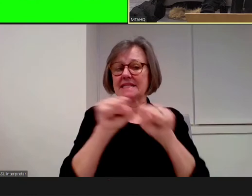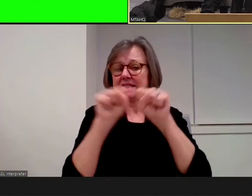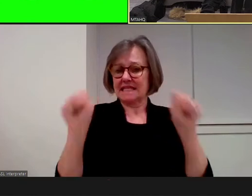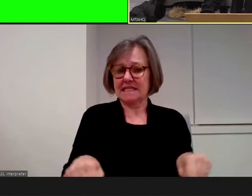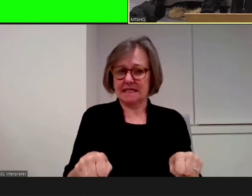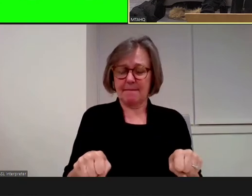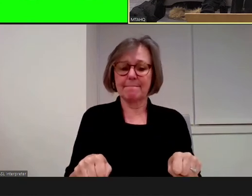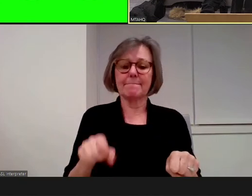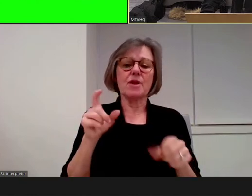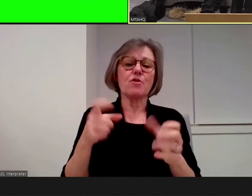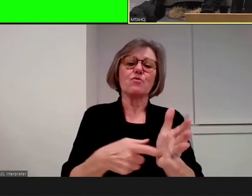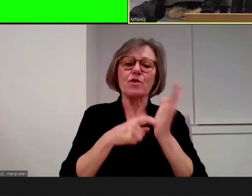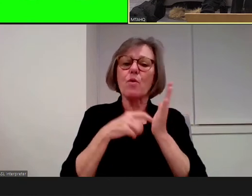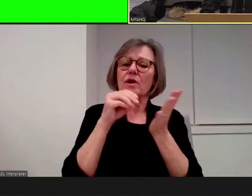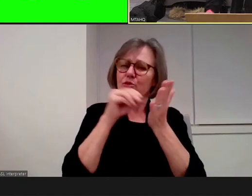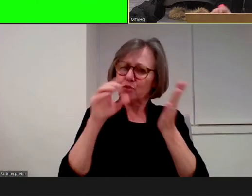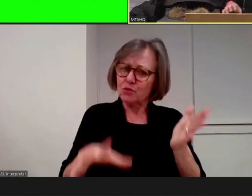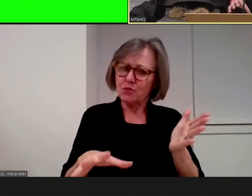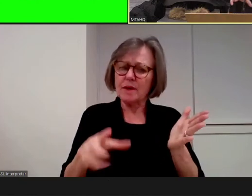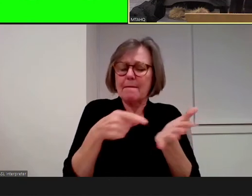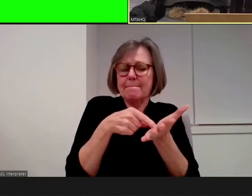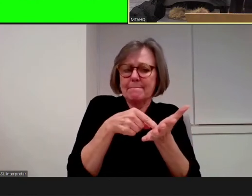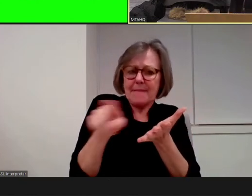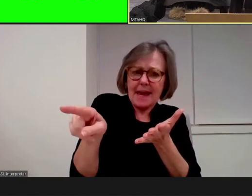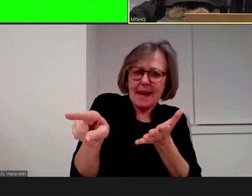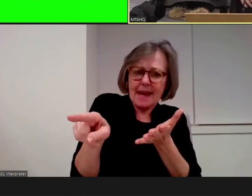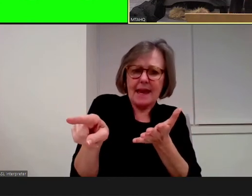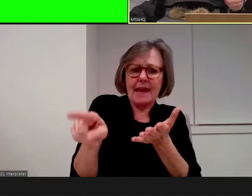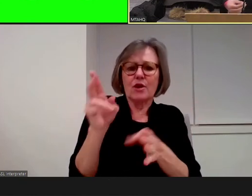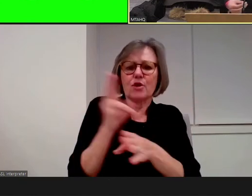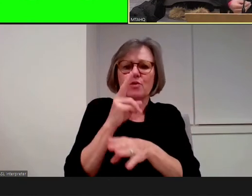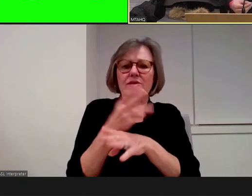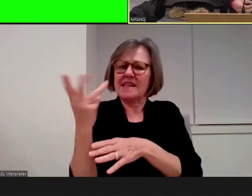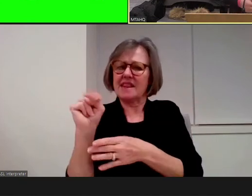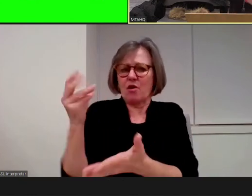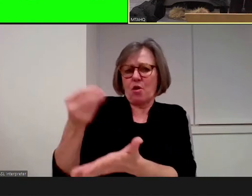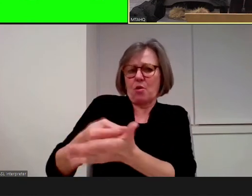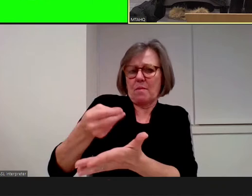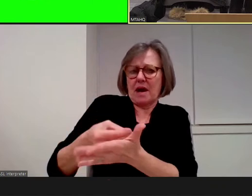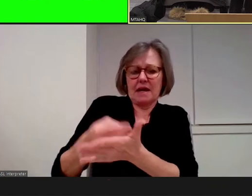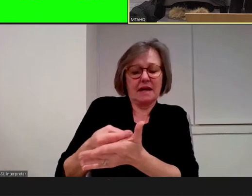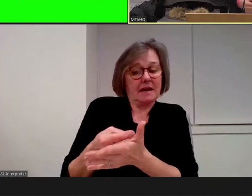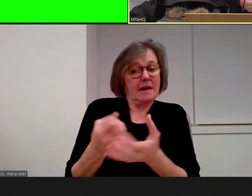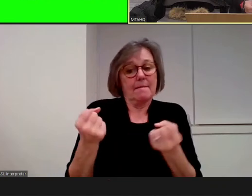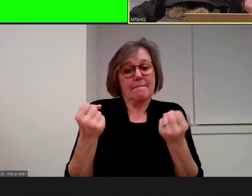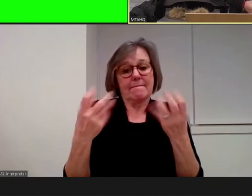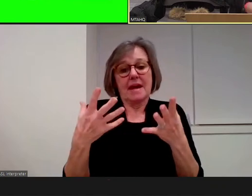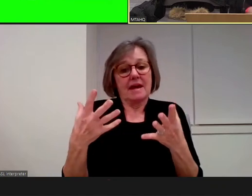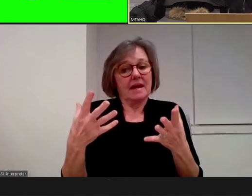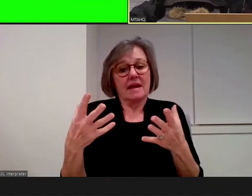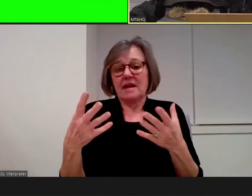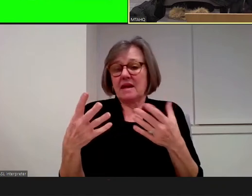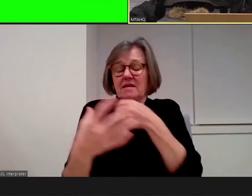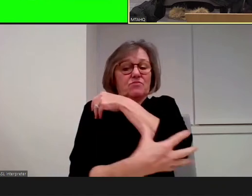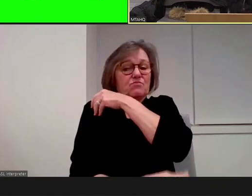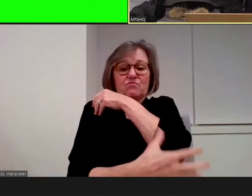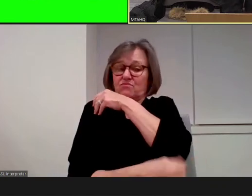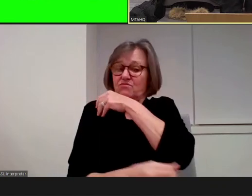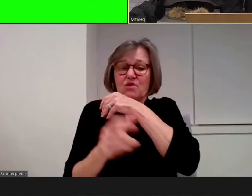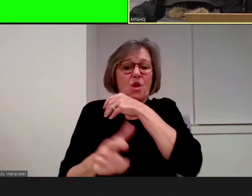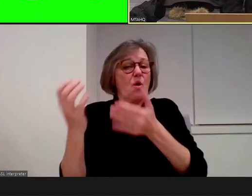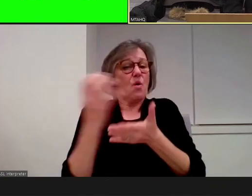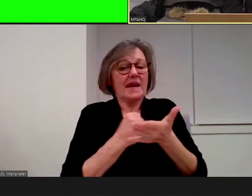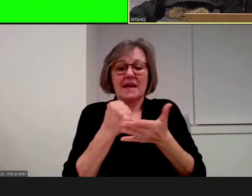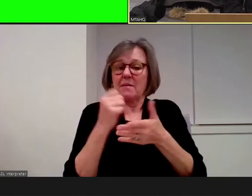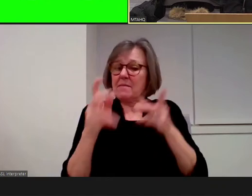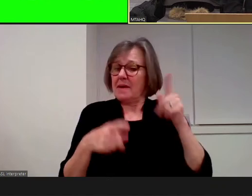to either require students to pay with their own money, which a lot of low-income people might not be able to